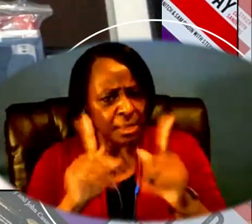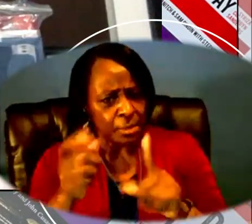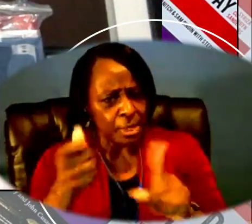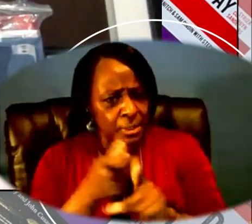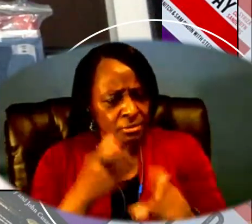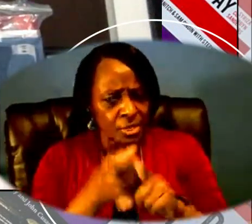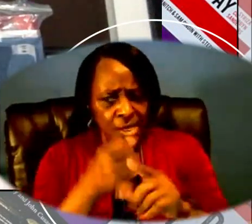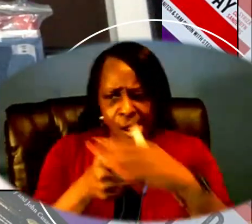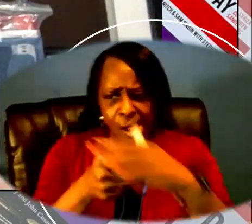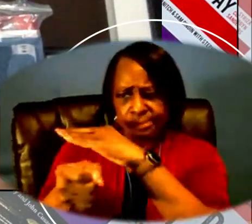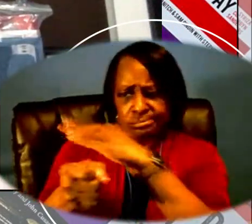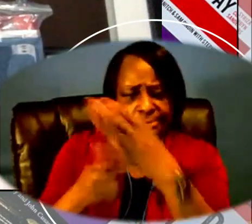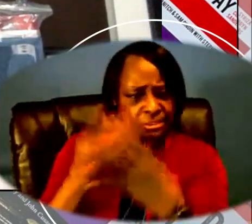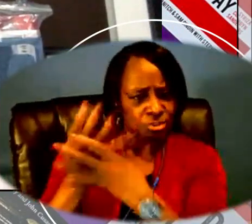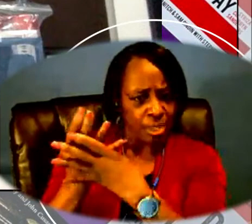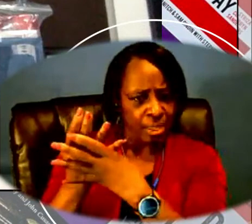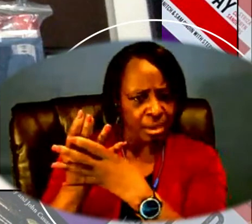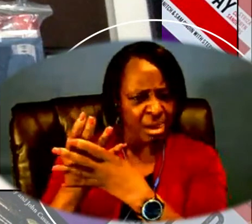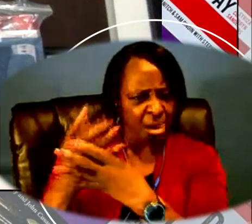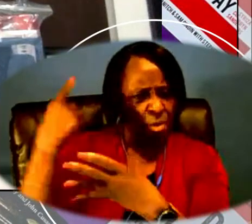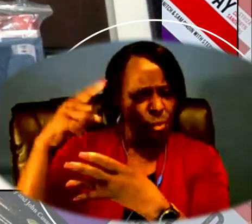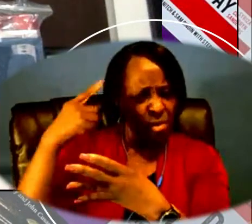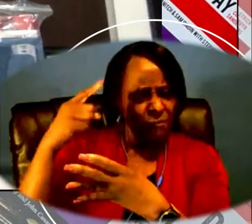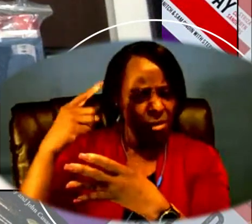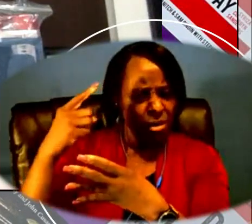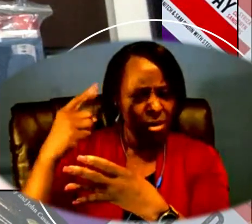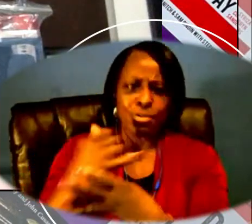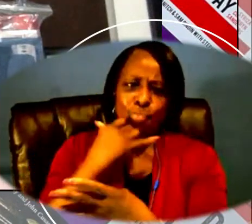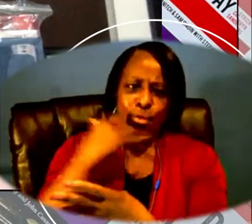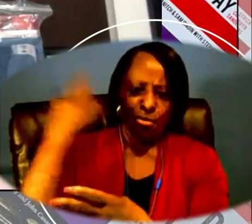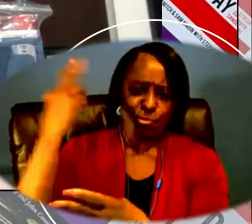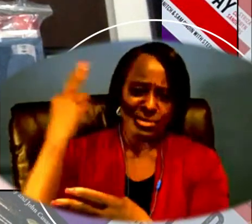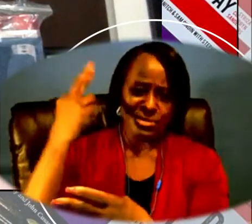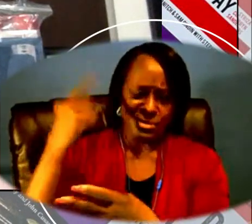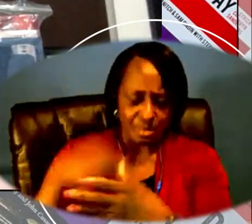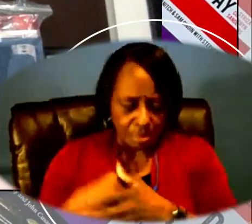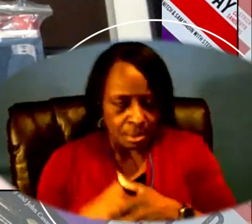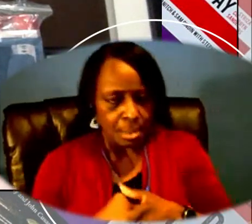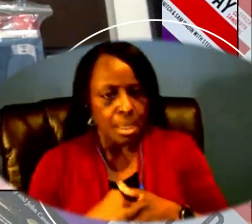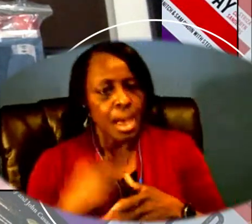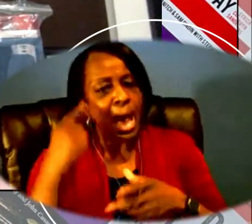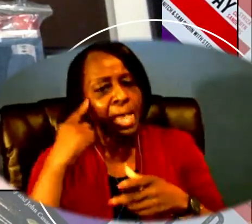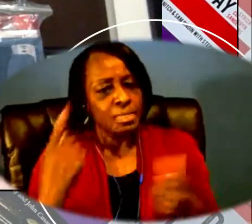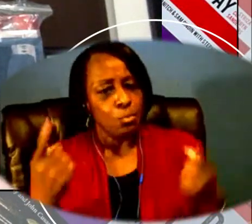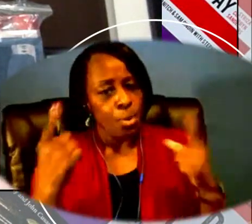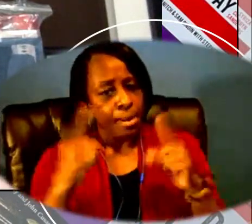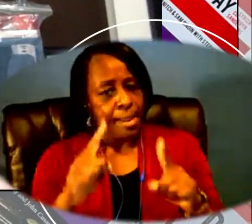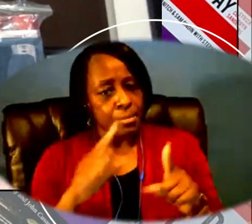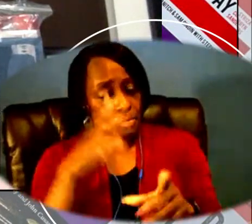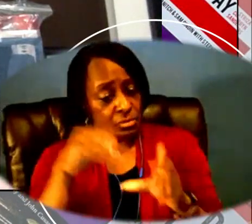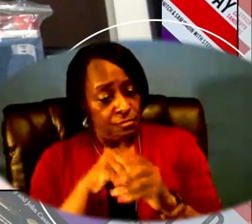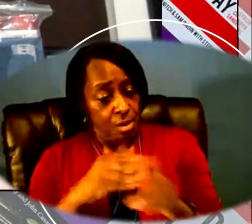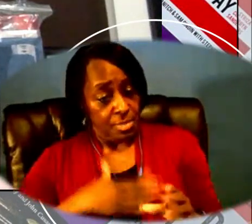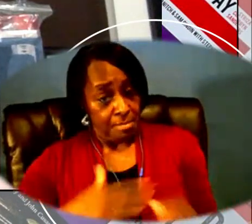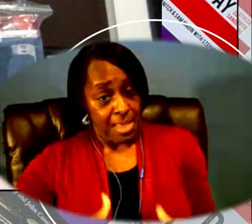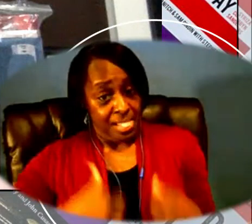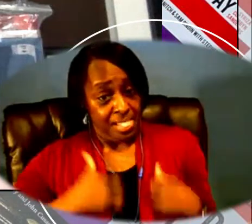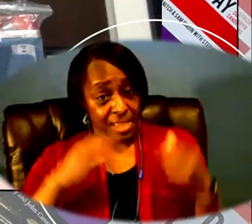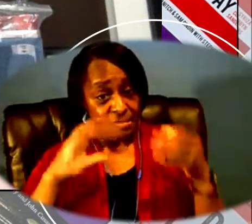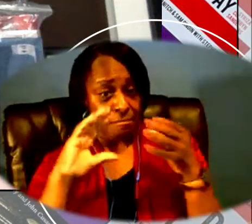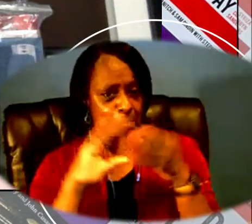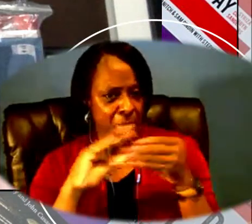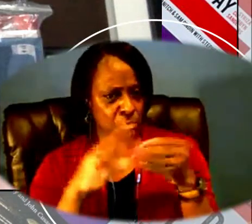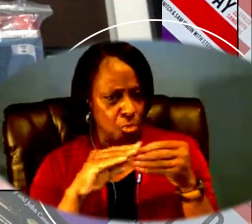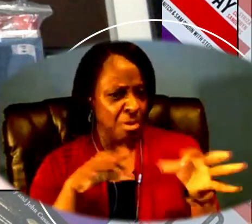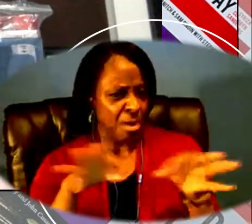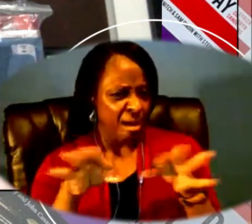carceral systems for reasons they really shouldn't be. And I think one of the things that stands out, and is also part of my story, and I think we'll tease out a little bit more when